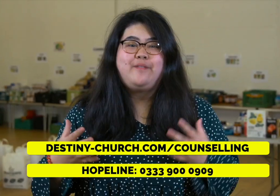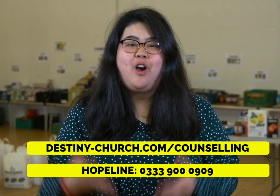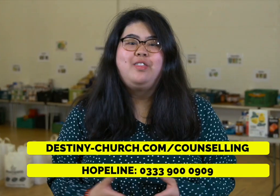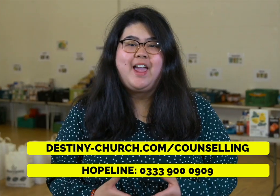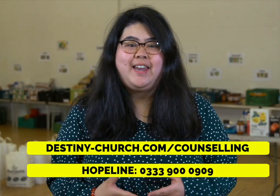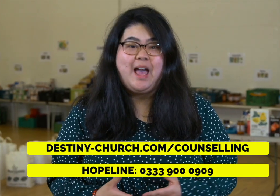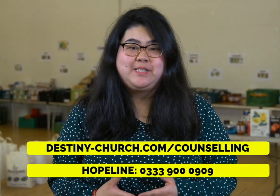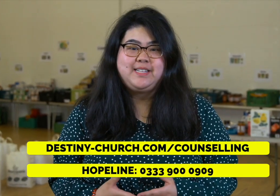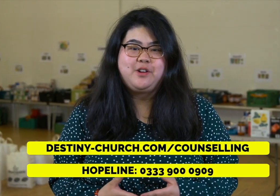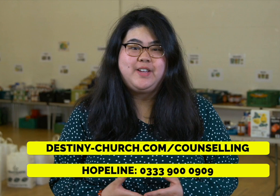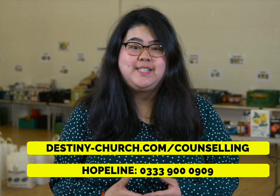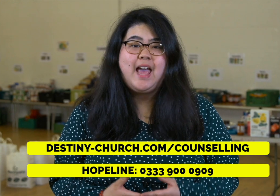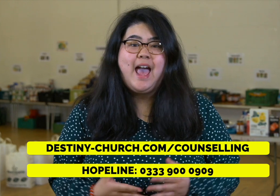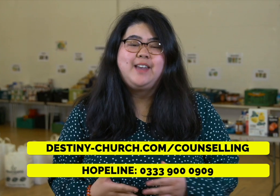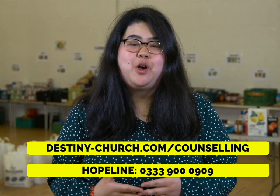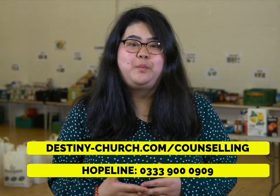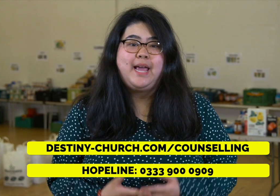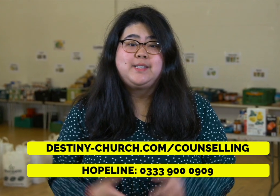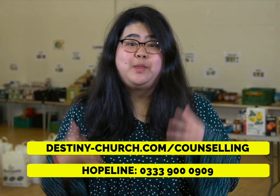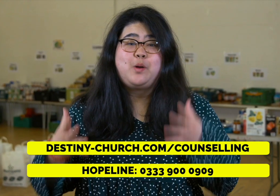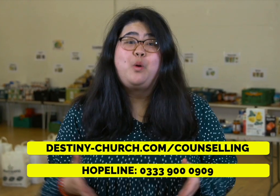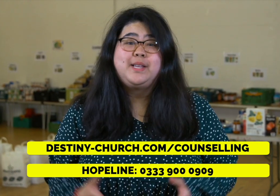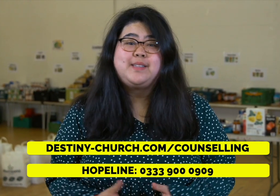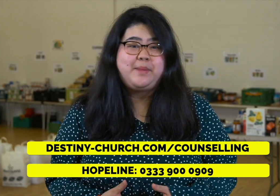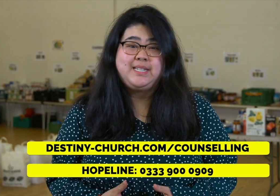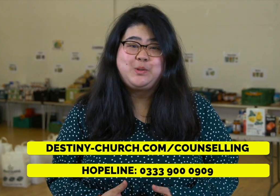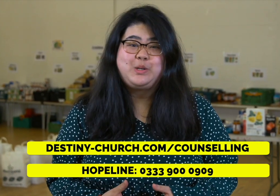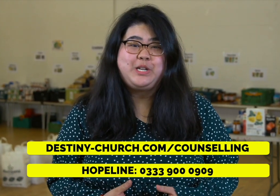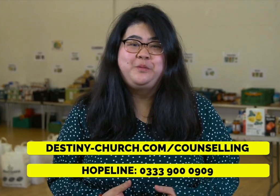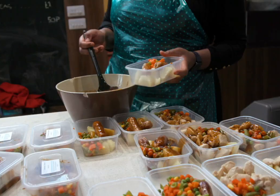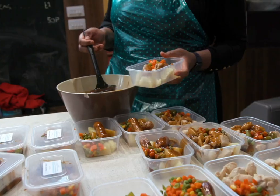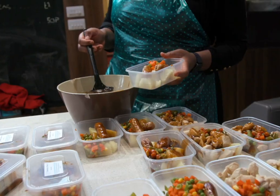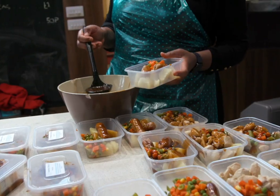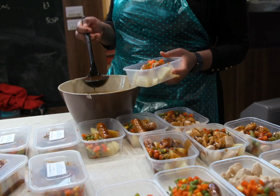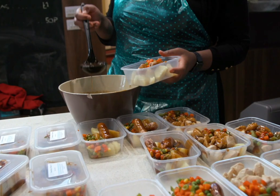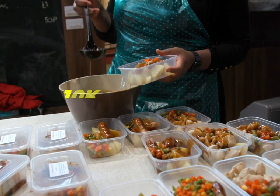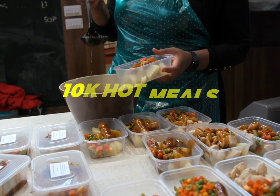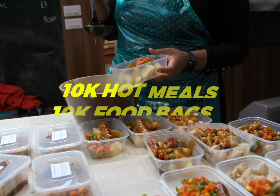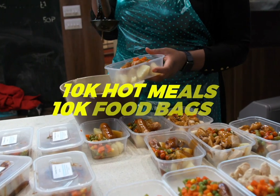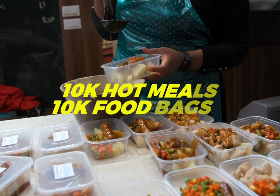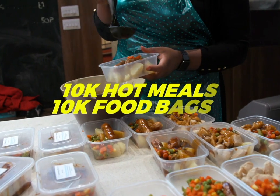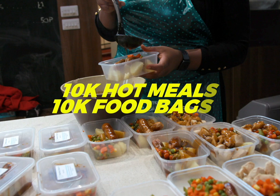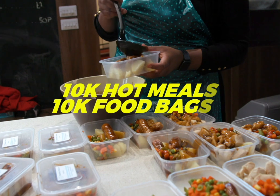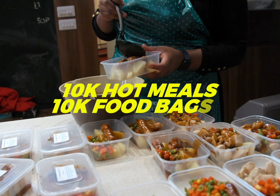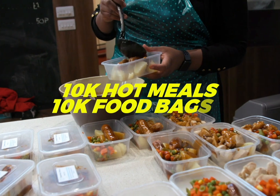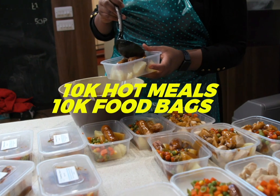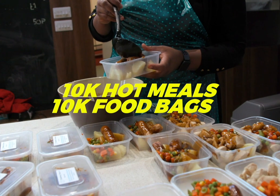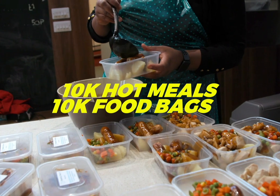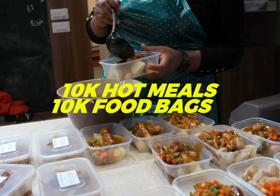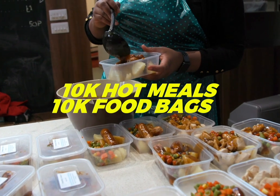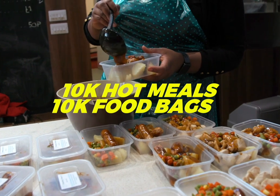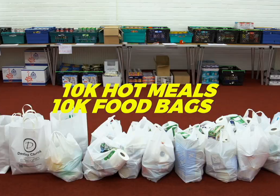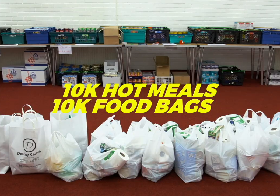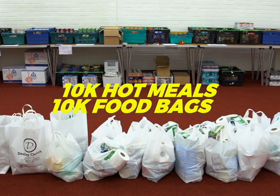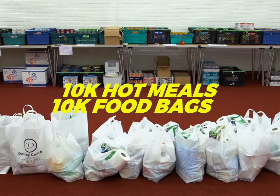We have an online counselling service and a hope line, so there's always somebody to talk to. Since the beginning of lockdown, we've given out over 10,000